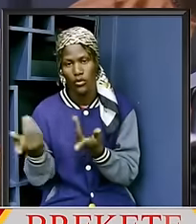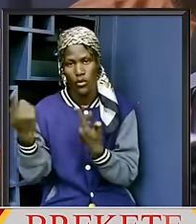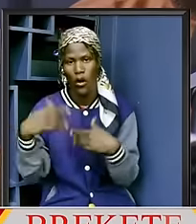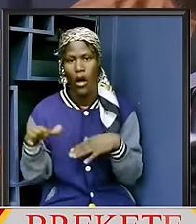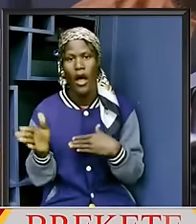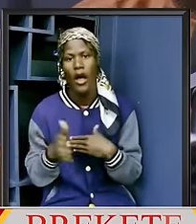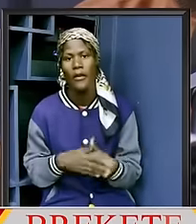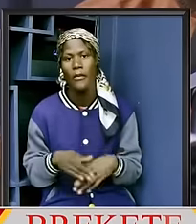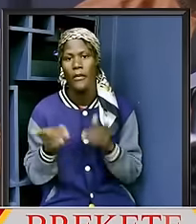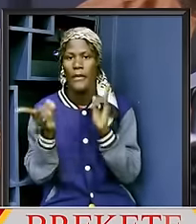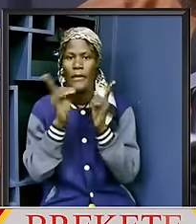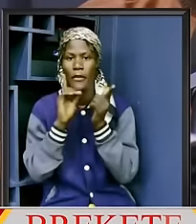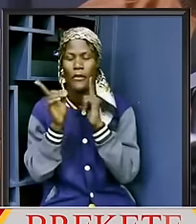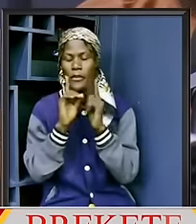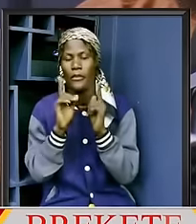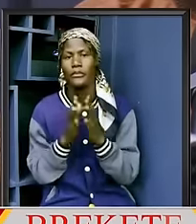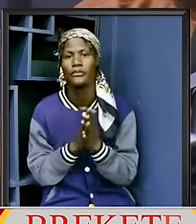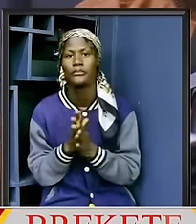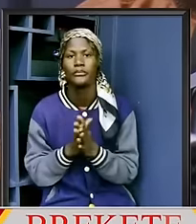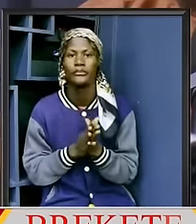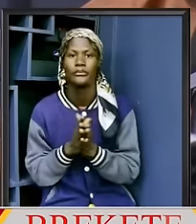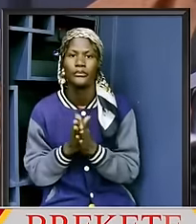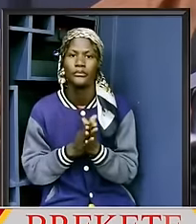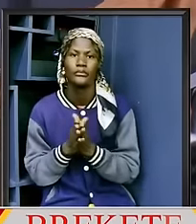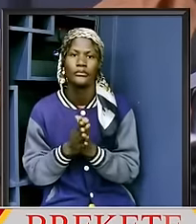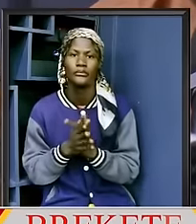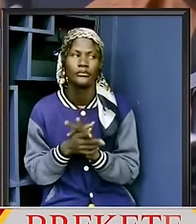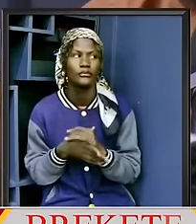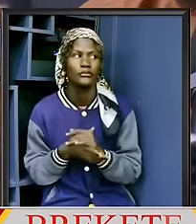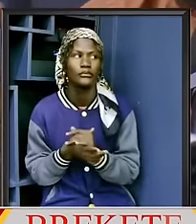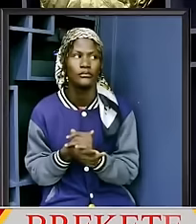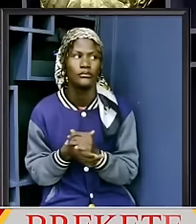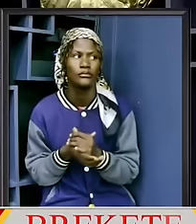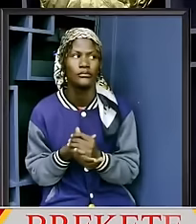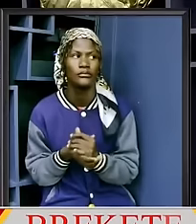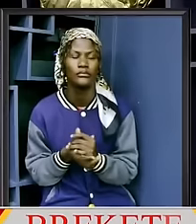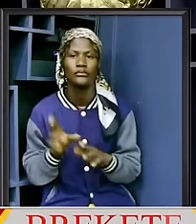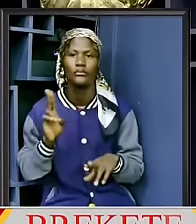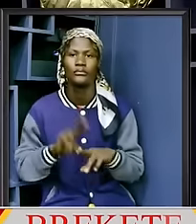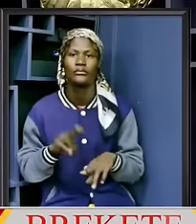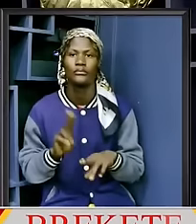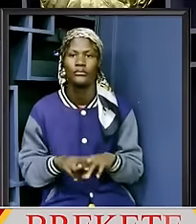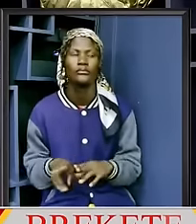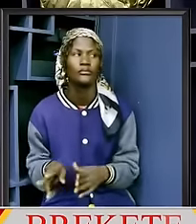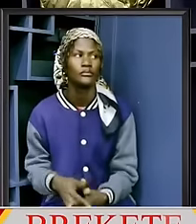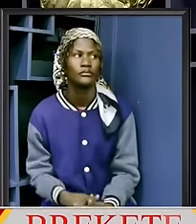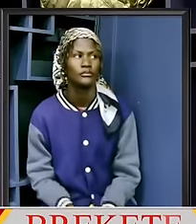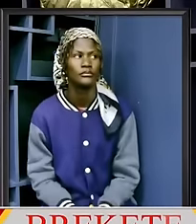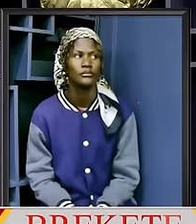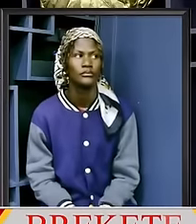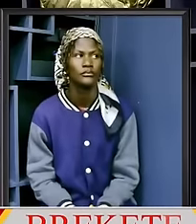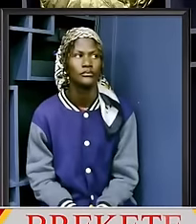Mm-hmm. My dear? Yes, sir. Okay, Mekuna sit down.